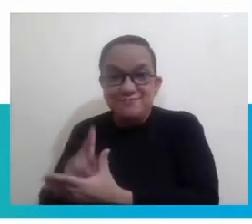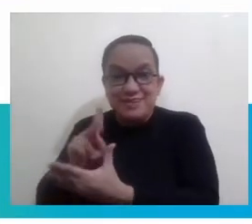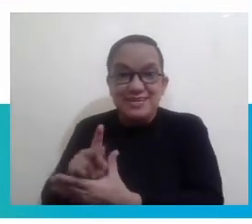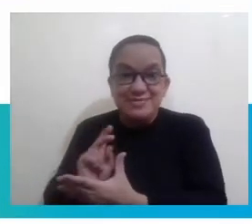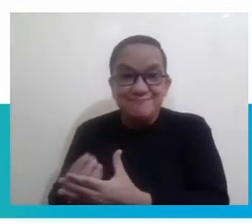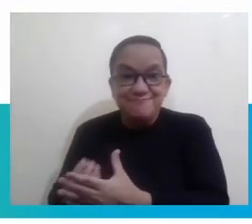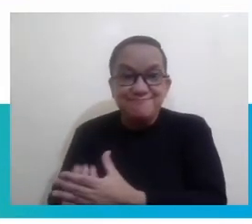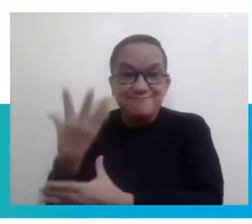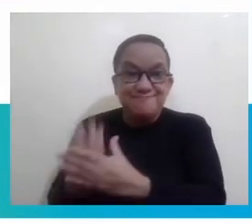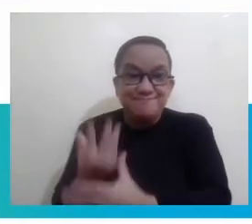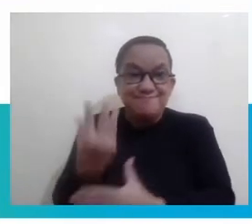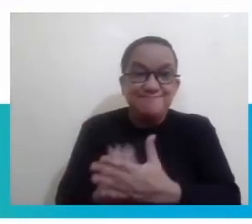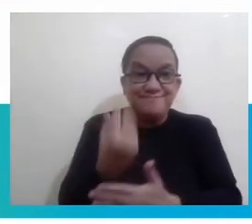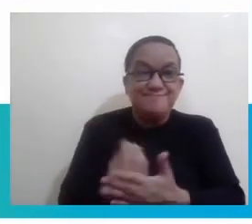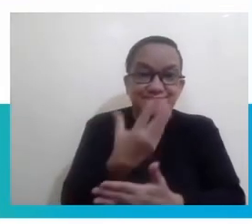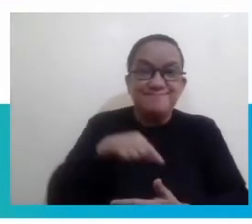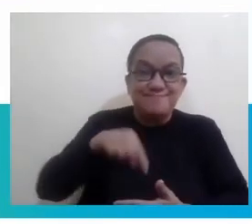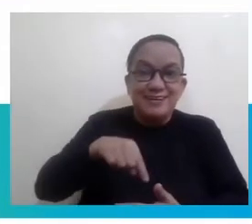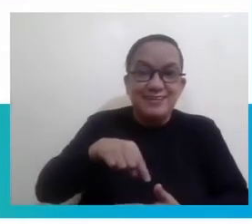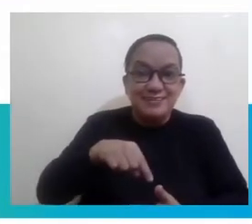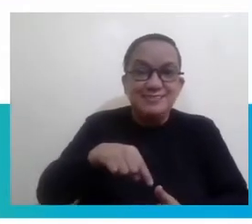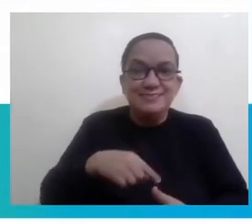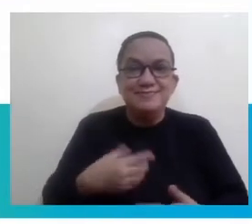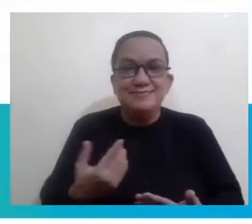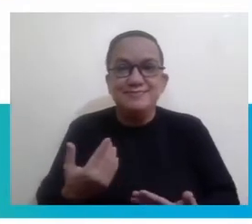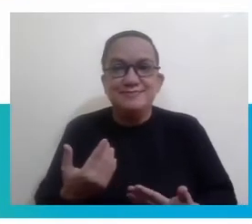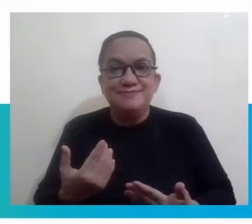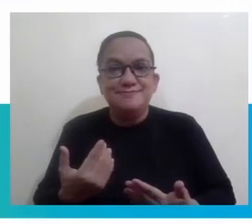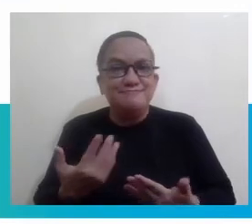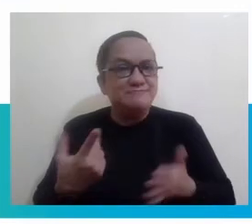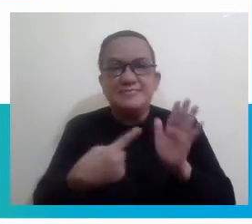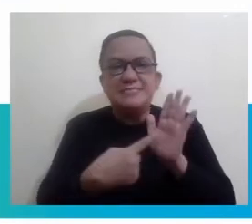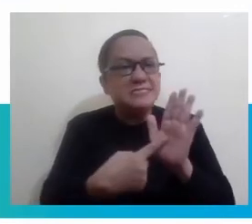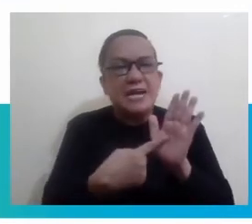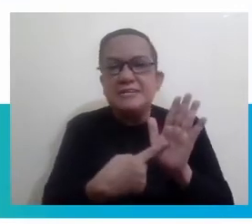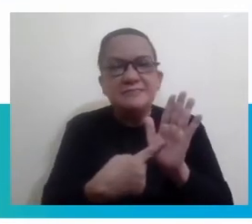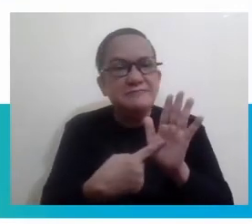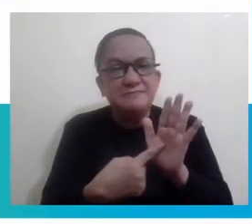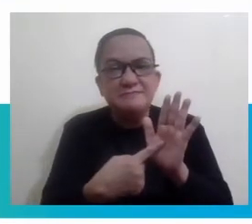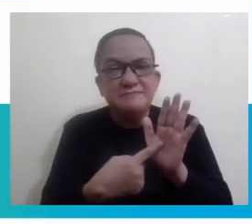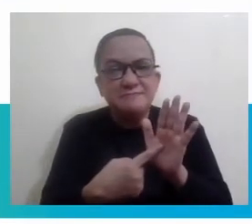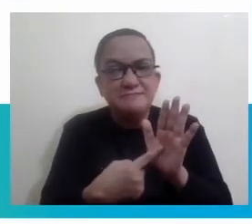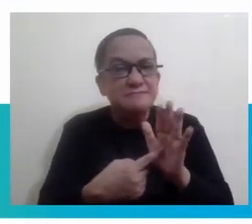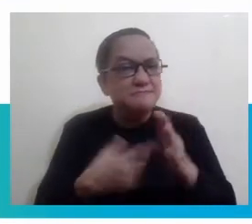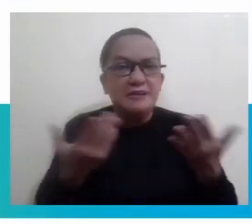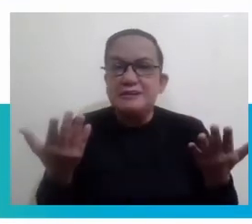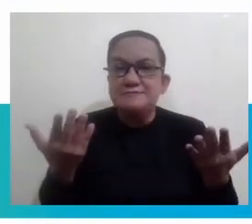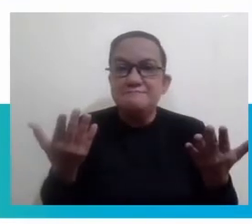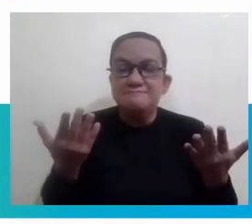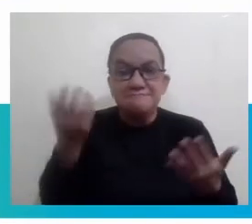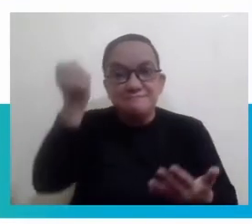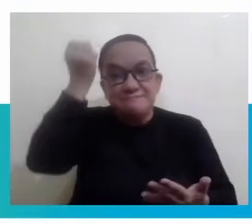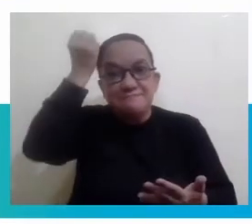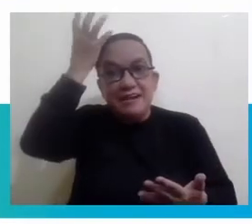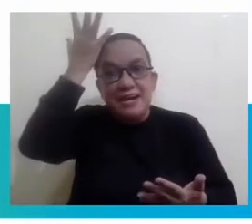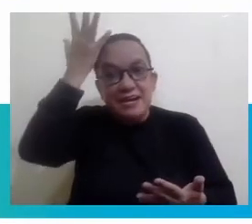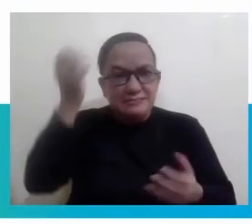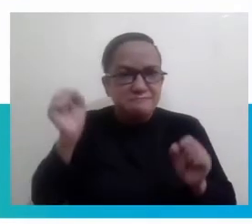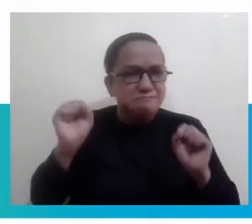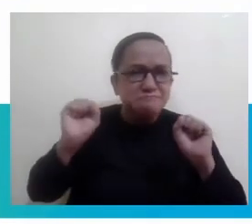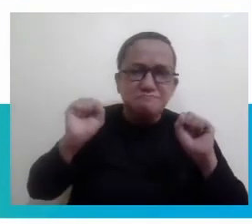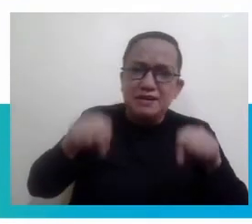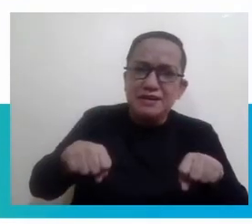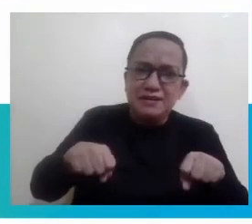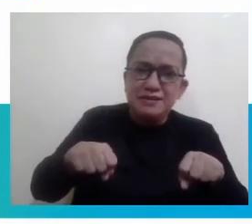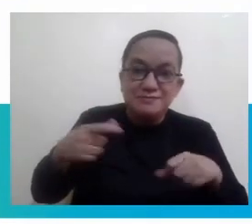is another way of economic pathways here in the Solomon Islands, as most of the people here in the islands, they more rely